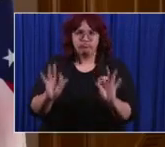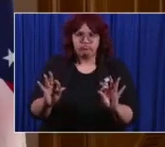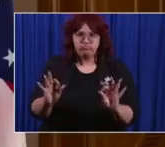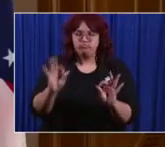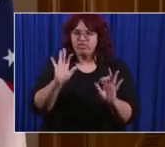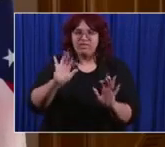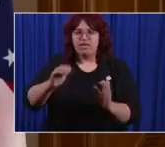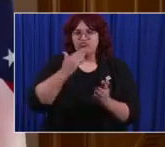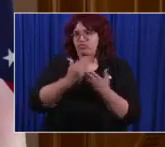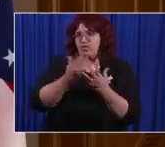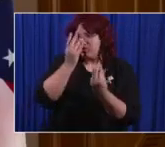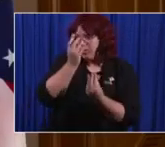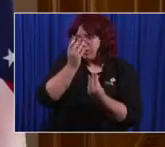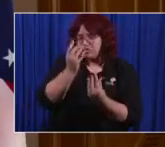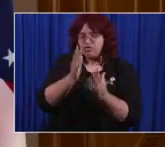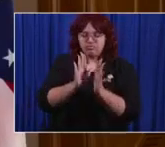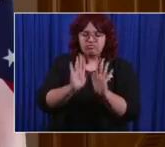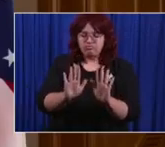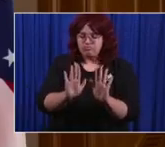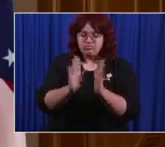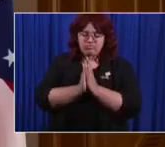Lieutenant Governor, we'll turn it over to you.